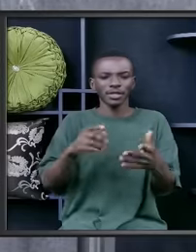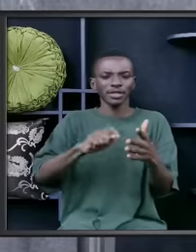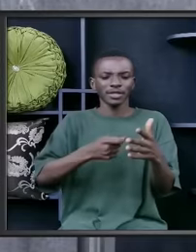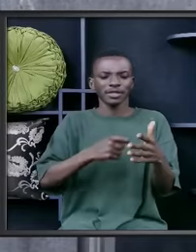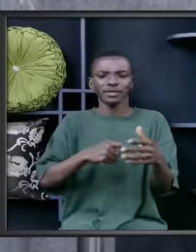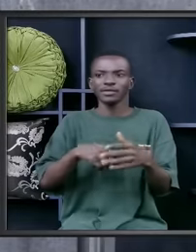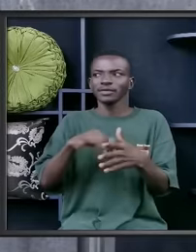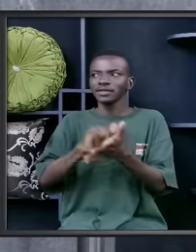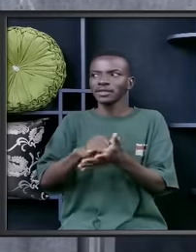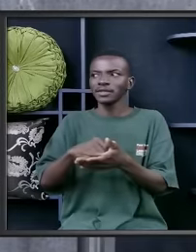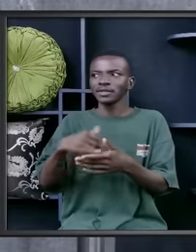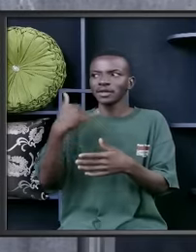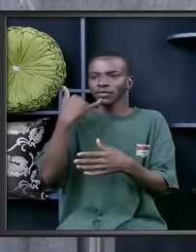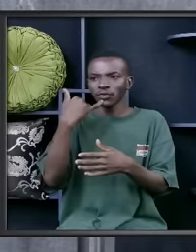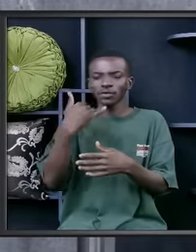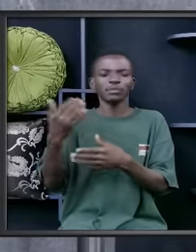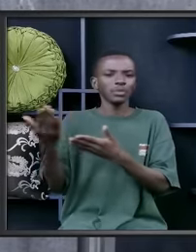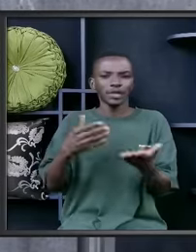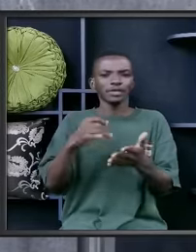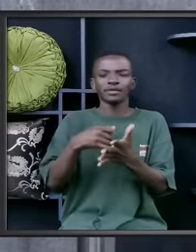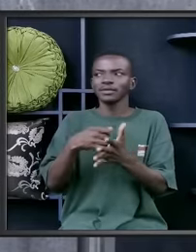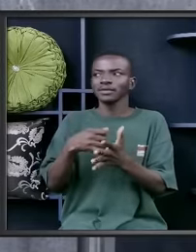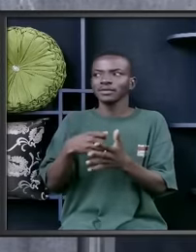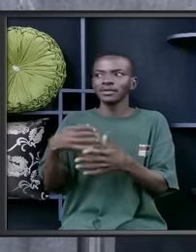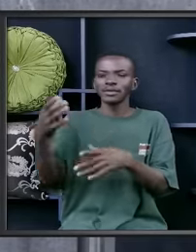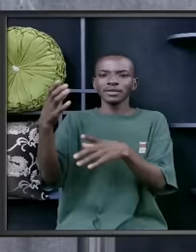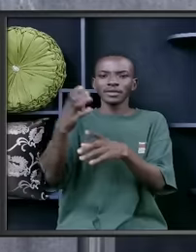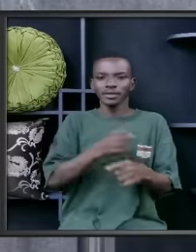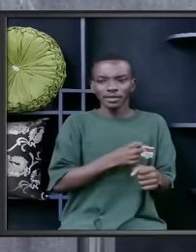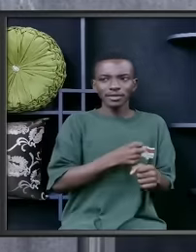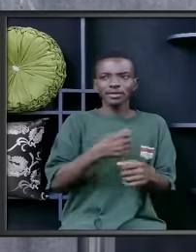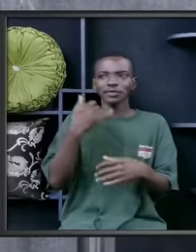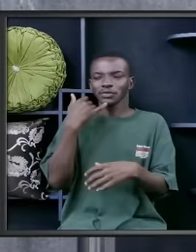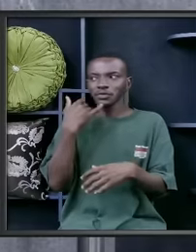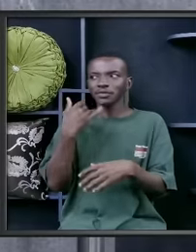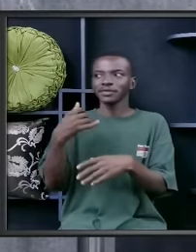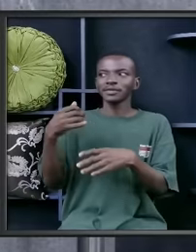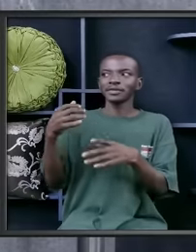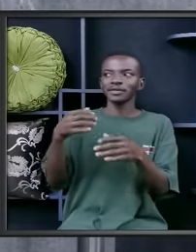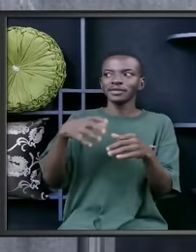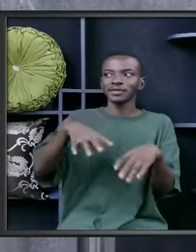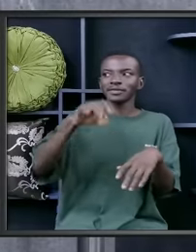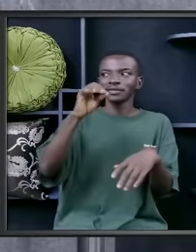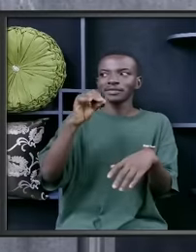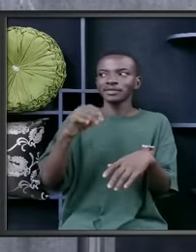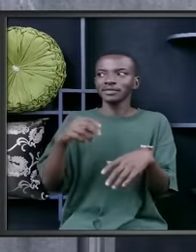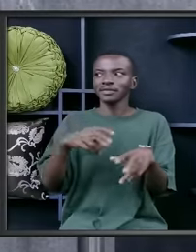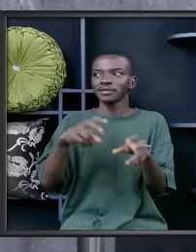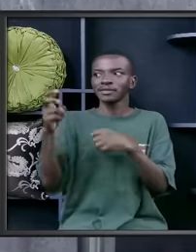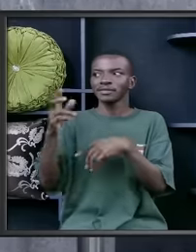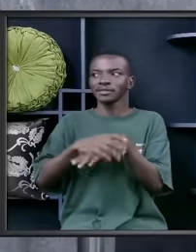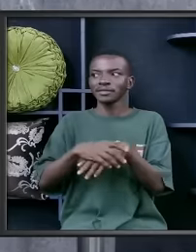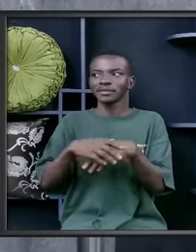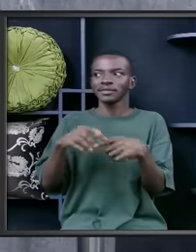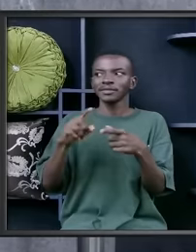of that motor. And in phone, may bring him. He can't seize great phone, seize the key of the car, can't carry him, travel, go back to